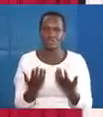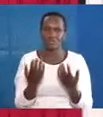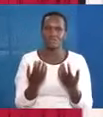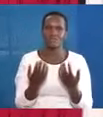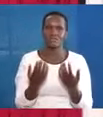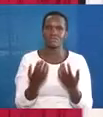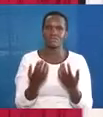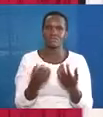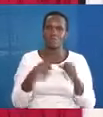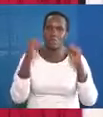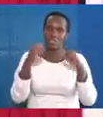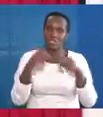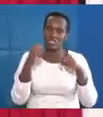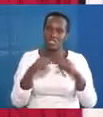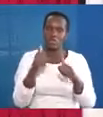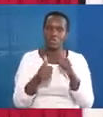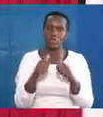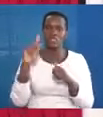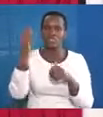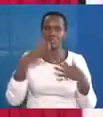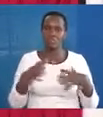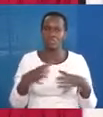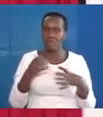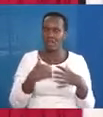Kenyans, that lasted over 2 years.